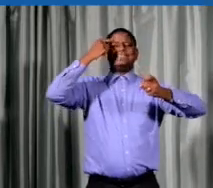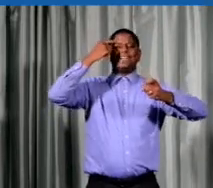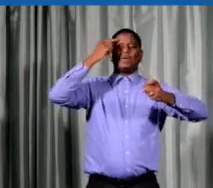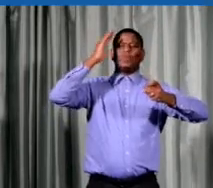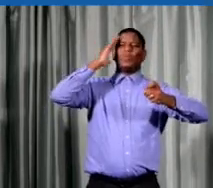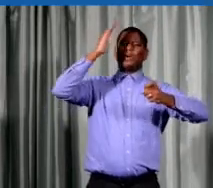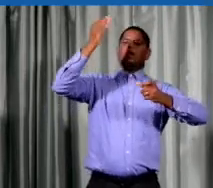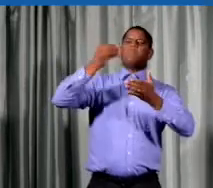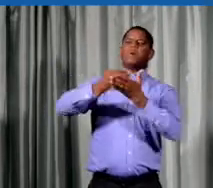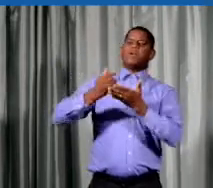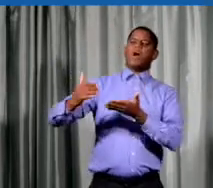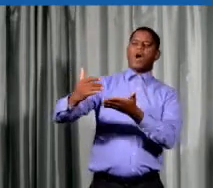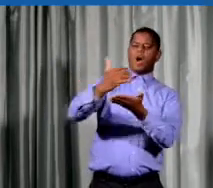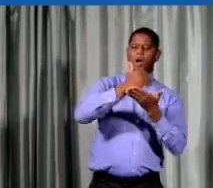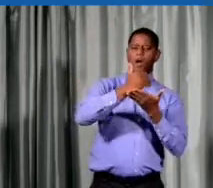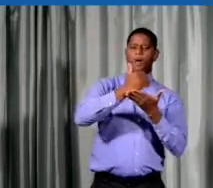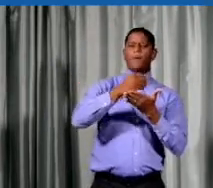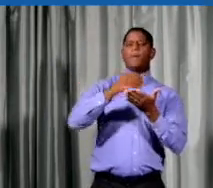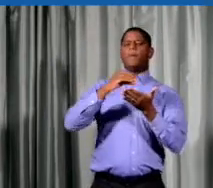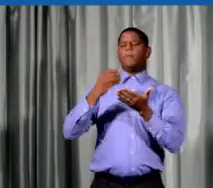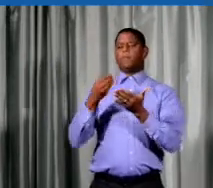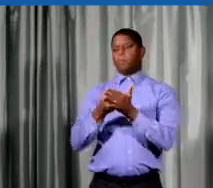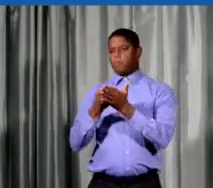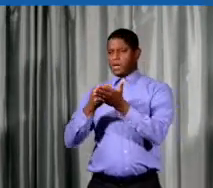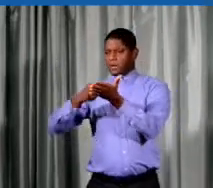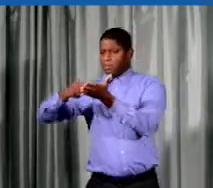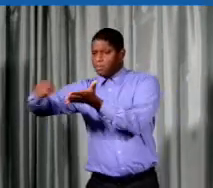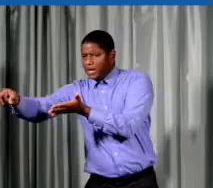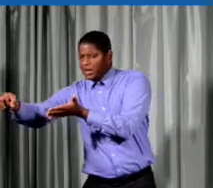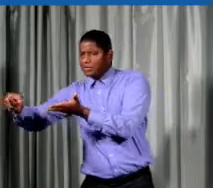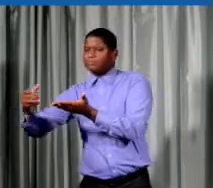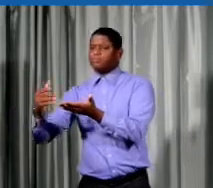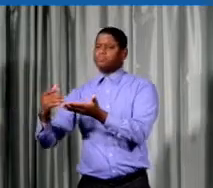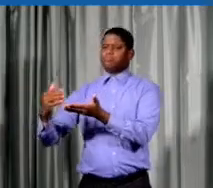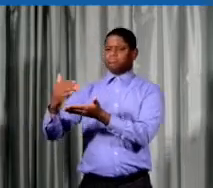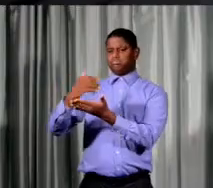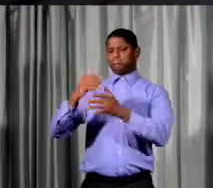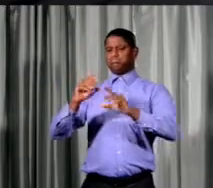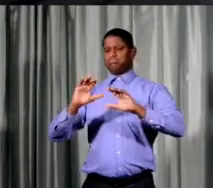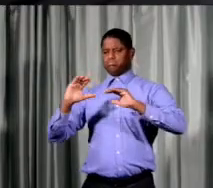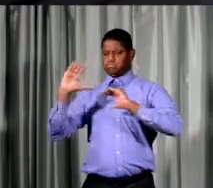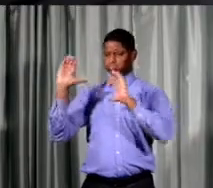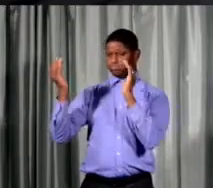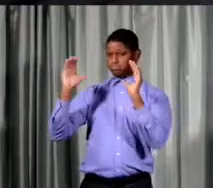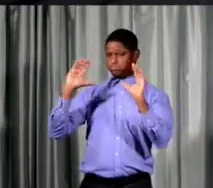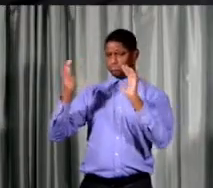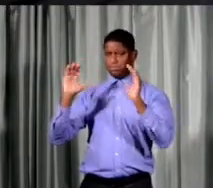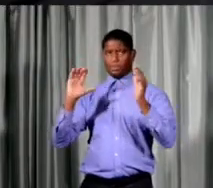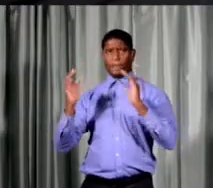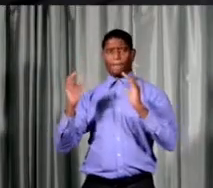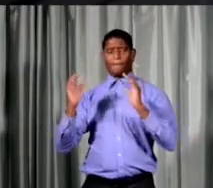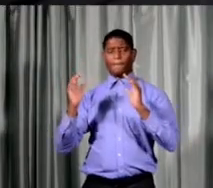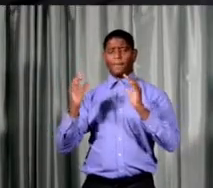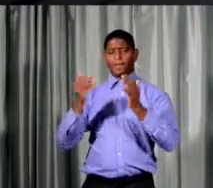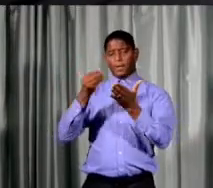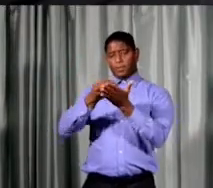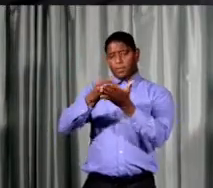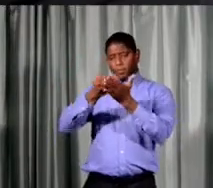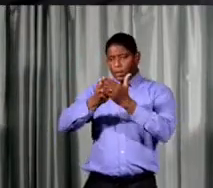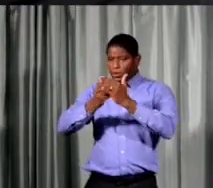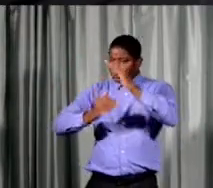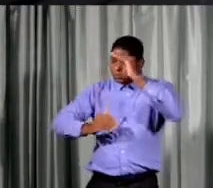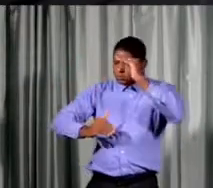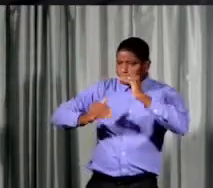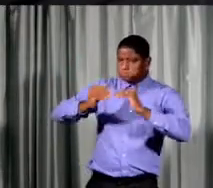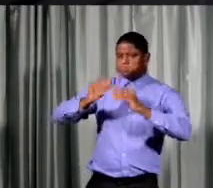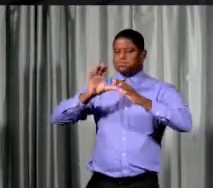forecasted inflows of cash, your forecasted outflows of cash for the next 12 months. You're managing